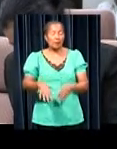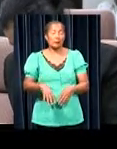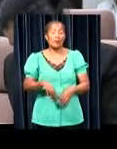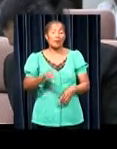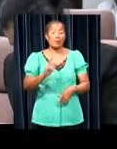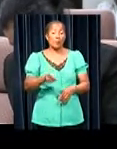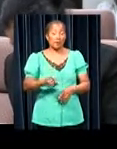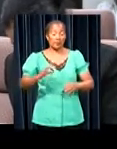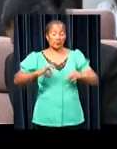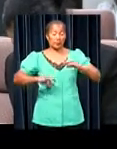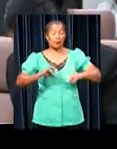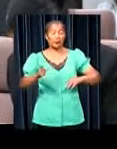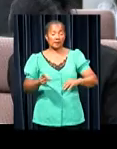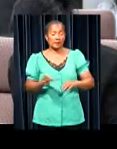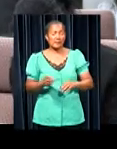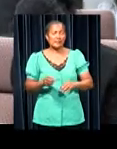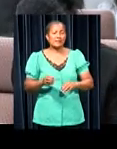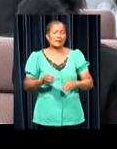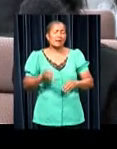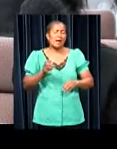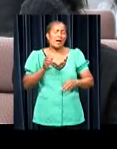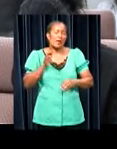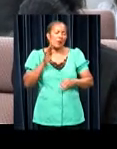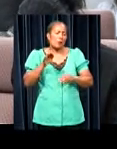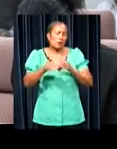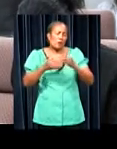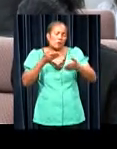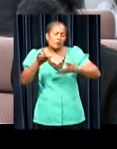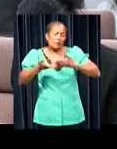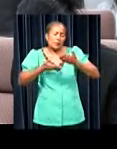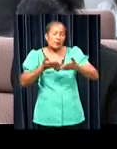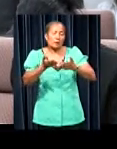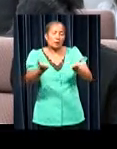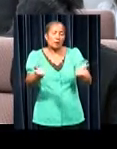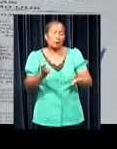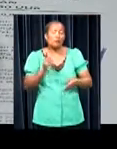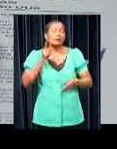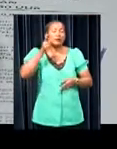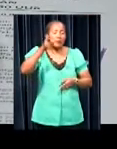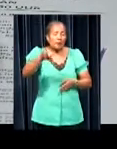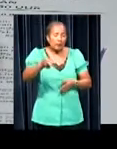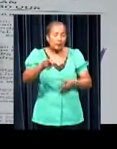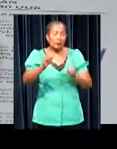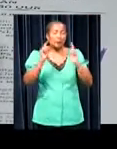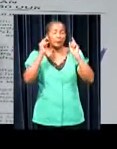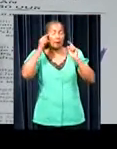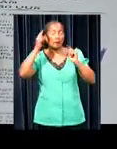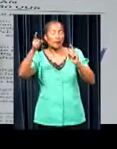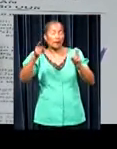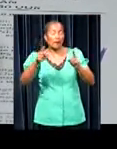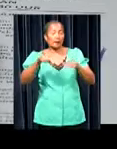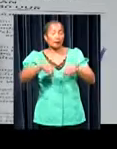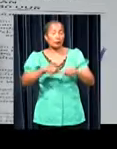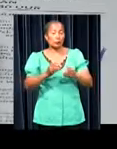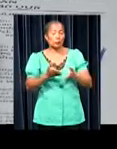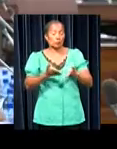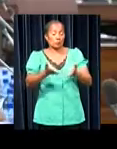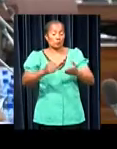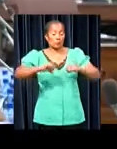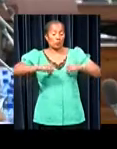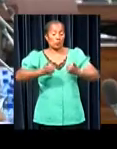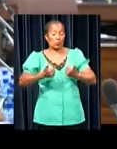approach. According to the minister, there was an urgent consultation on a more targeted plan that